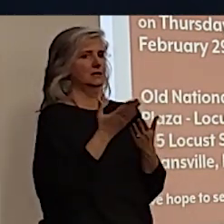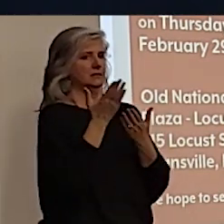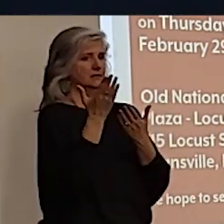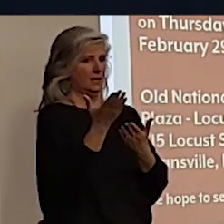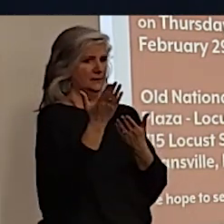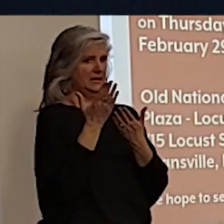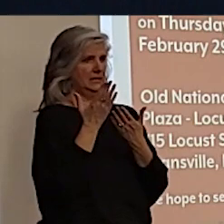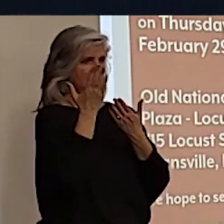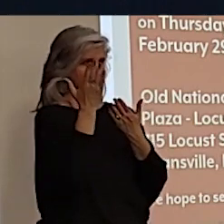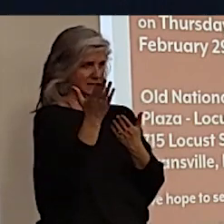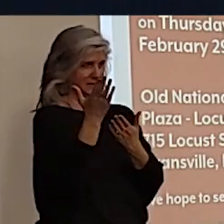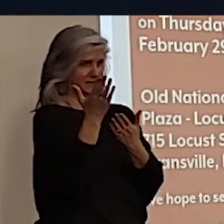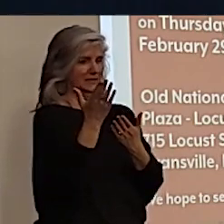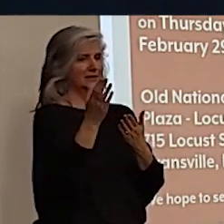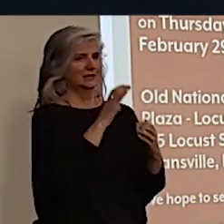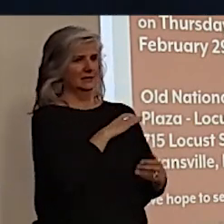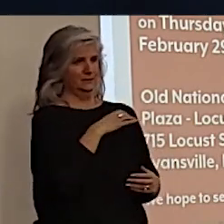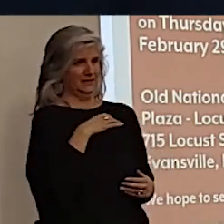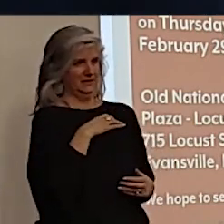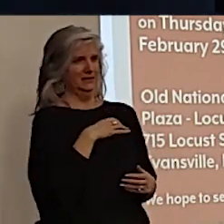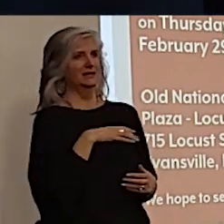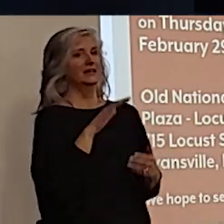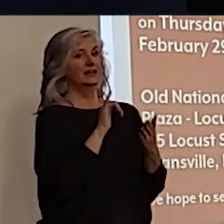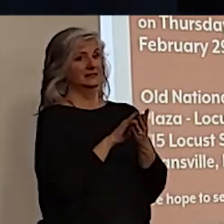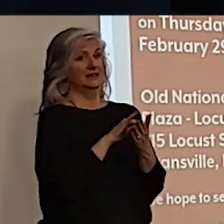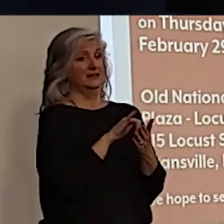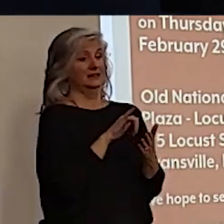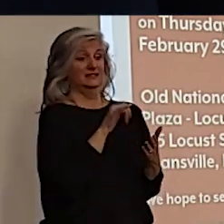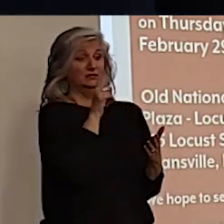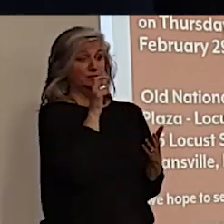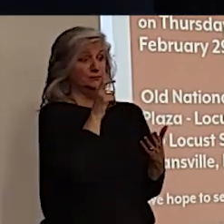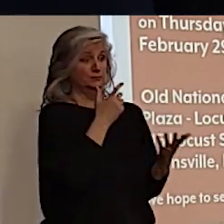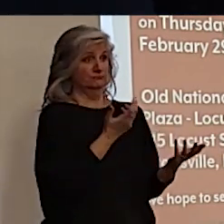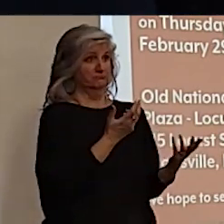Committee. The Nominating Committee is comprised of